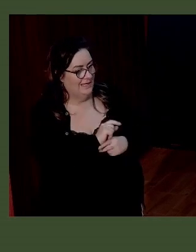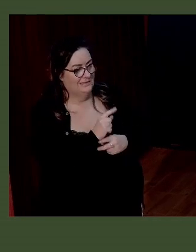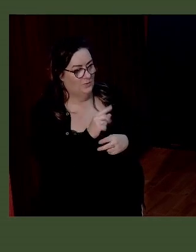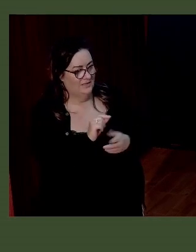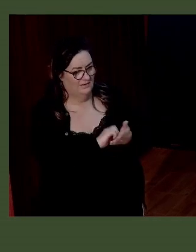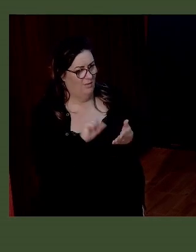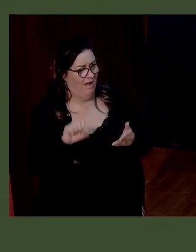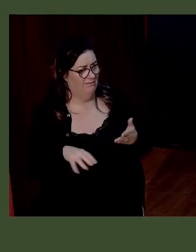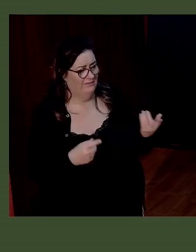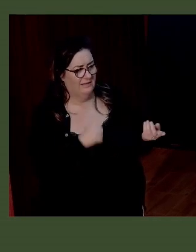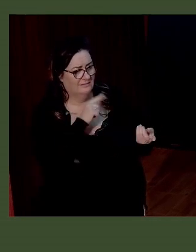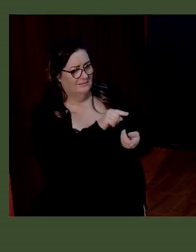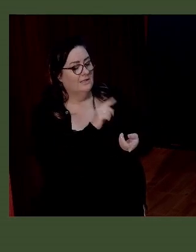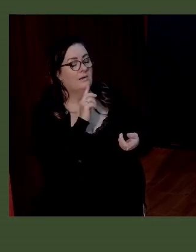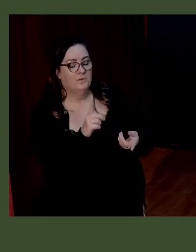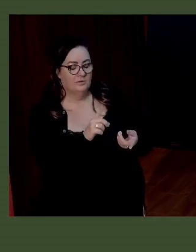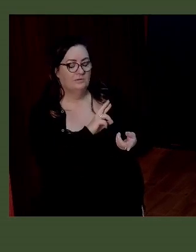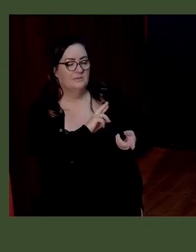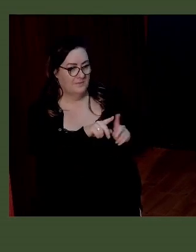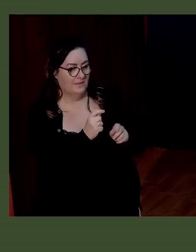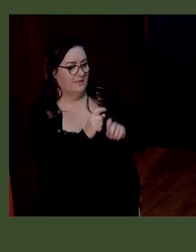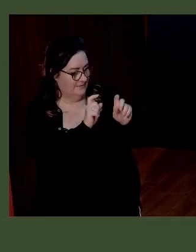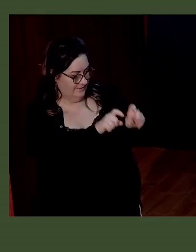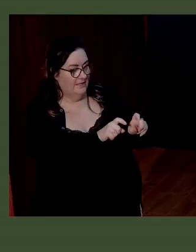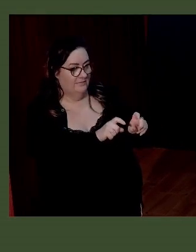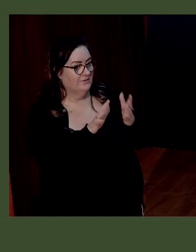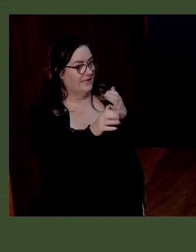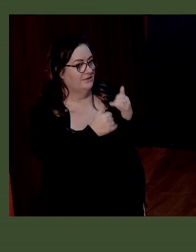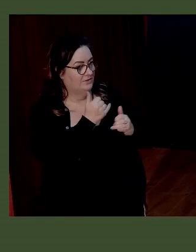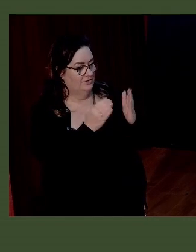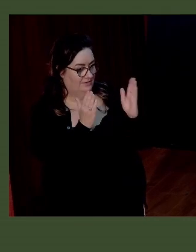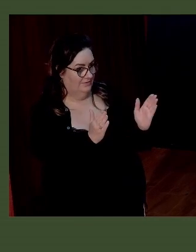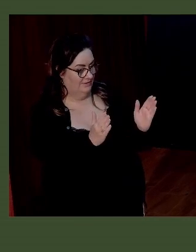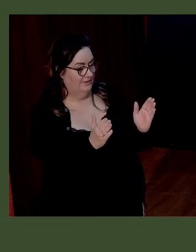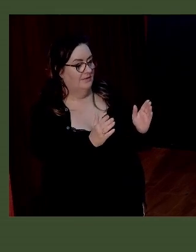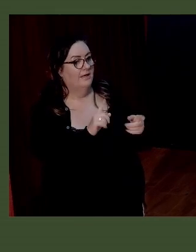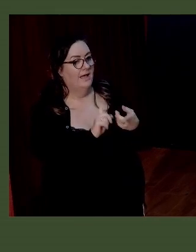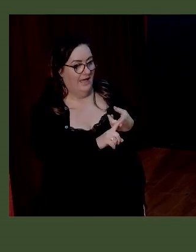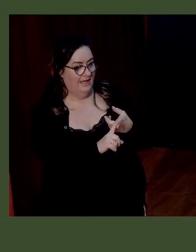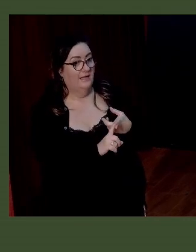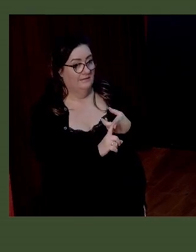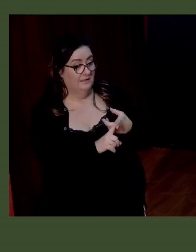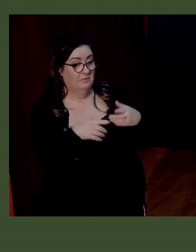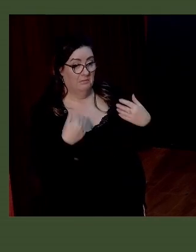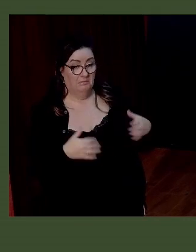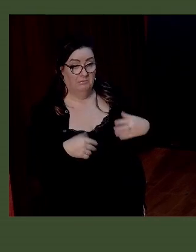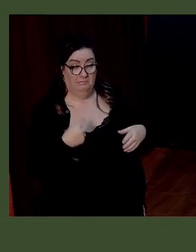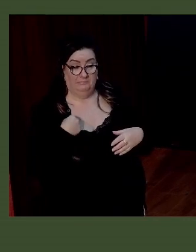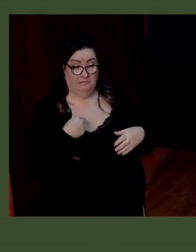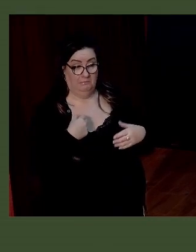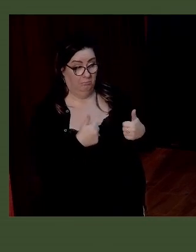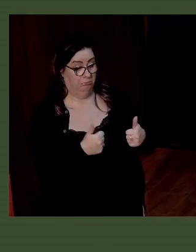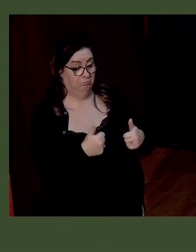do away with it, but nonetheless it held for the decade and it produced very, very good